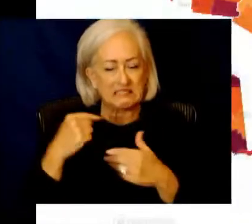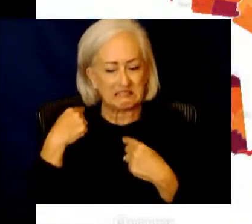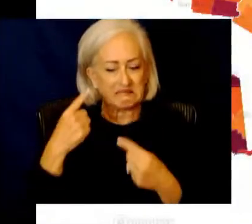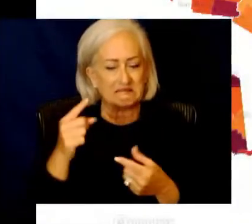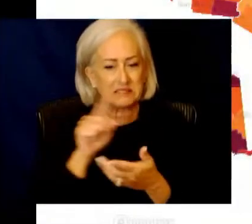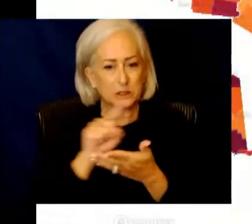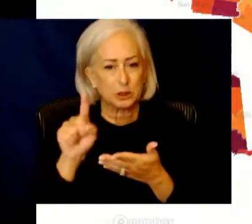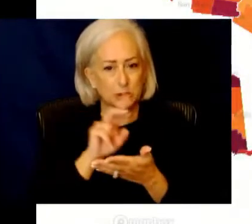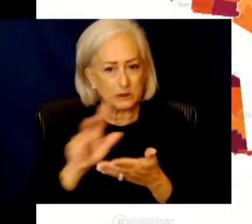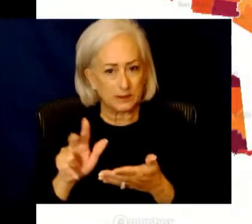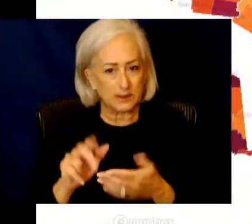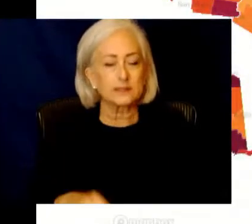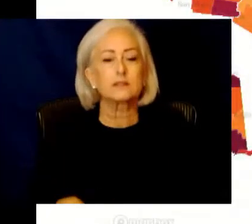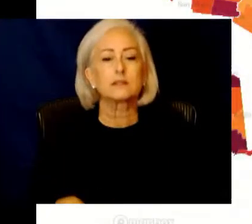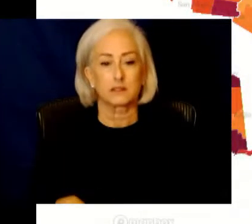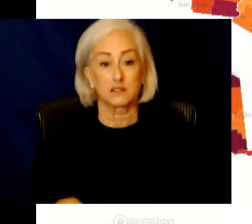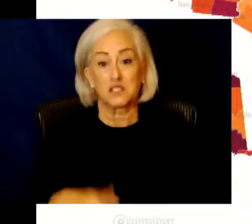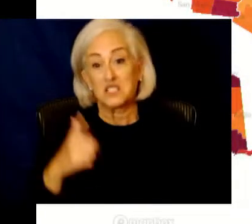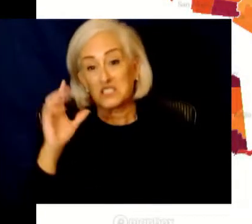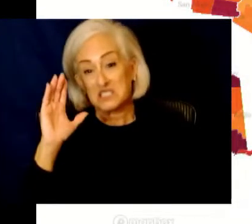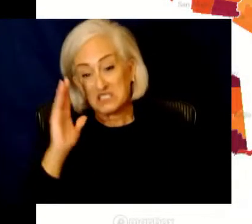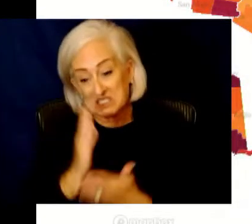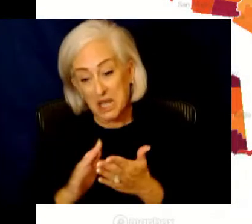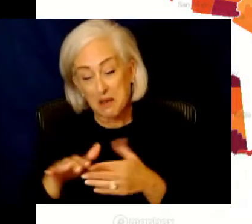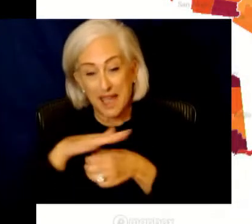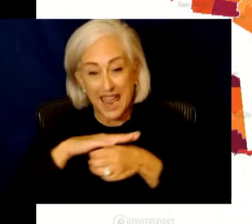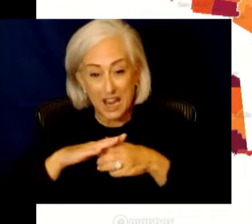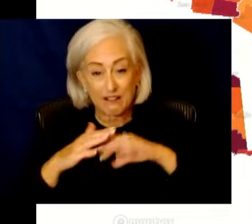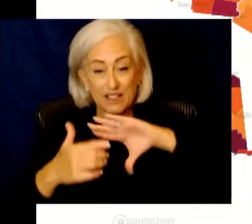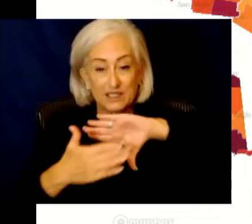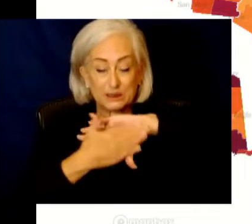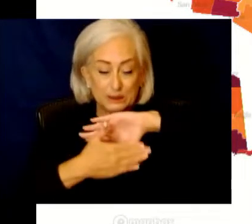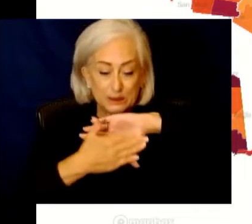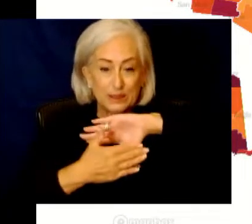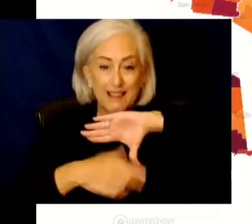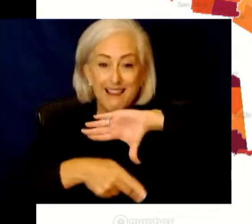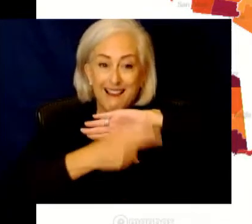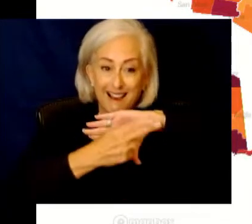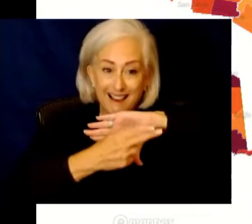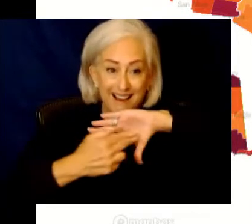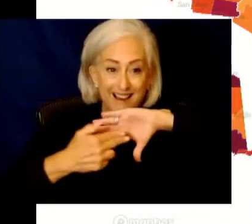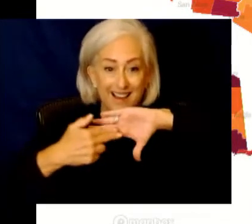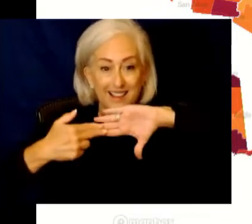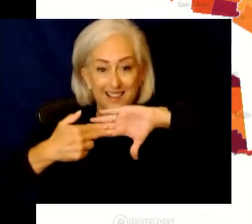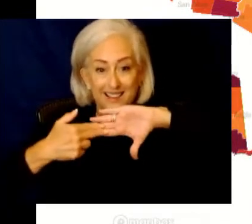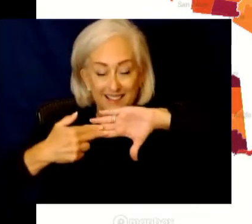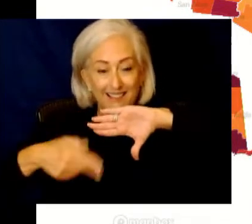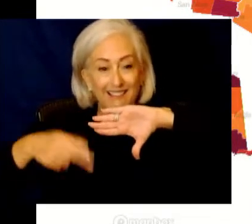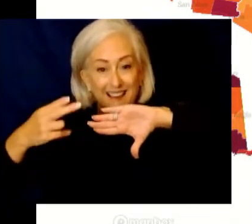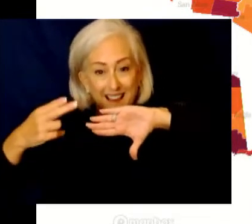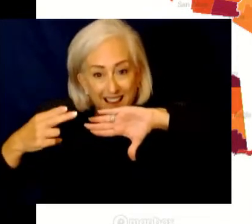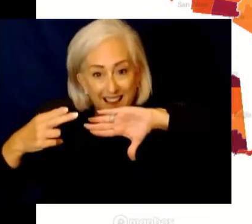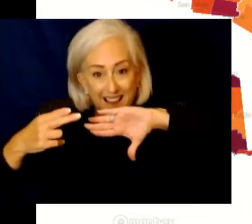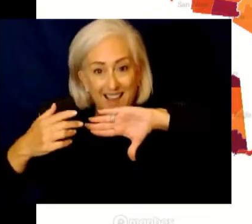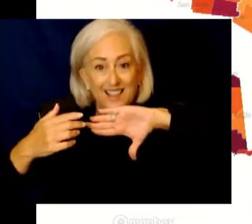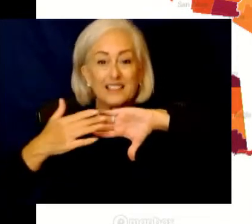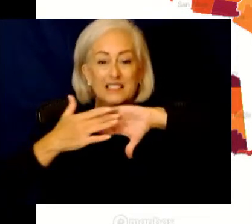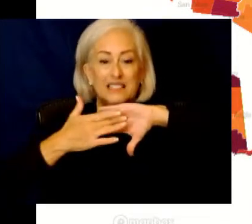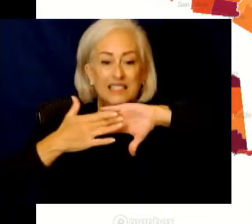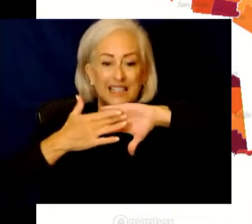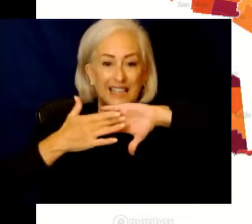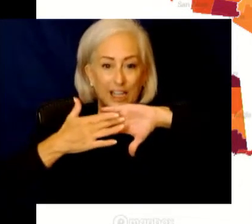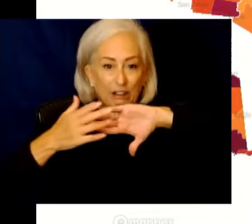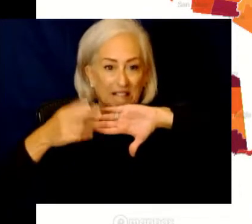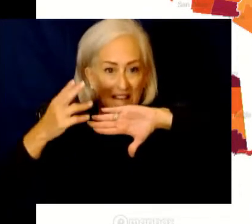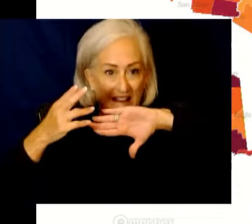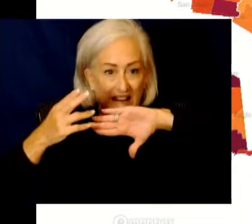of the country that are a little up, some areas of the country a little down. You can see the concentration sort of in that central eastern United States and also southeastern